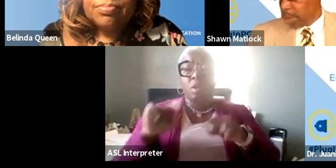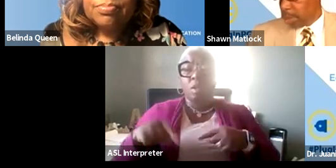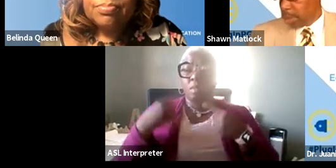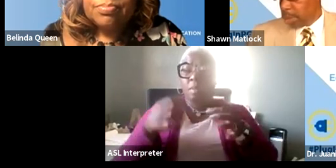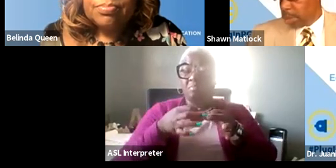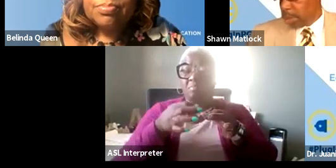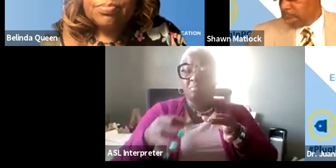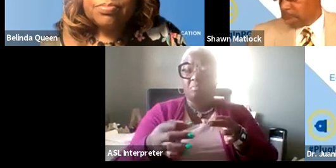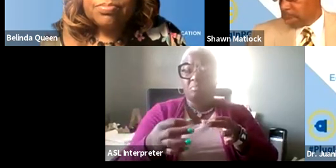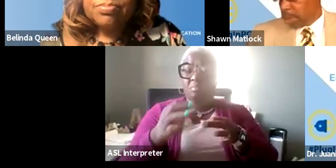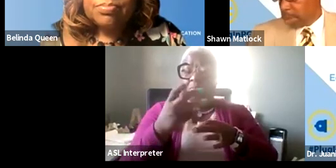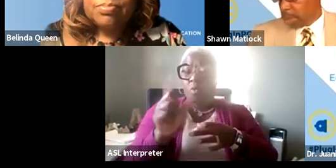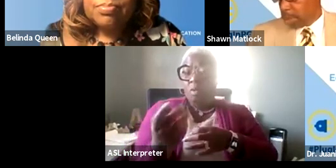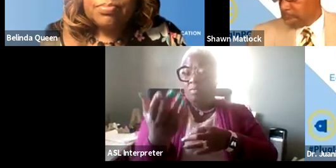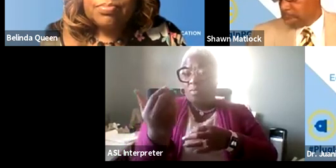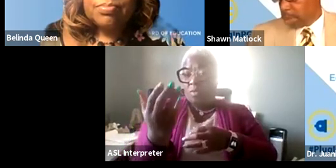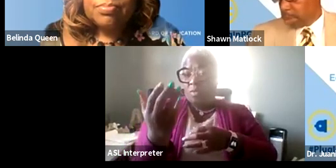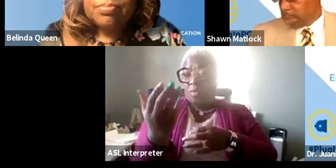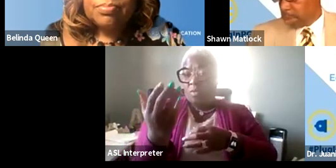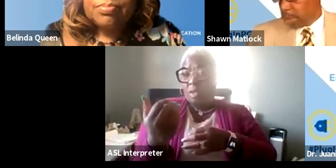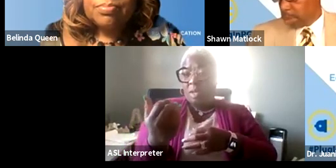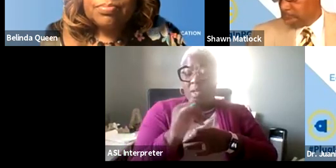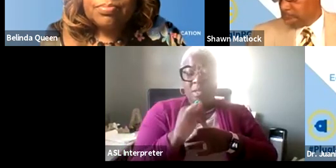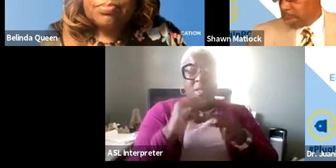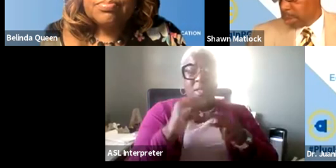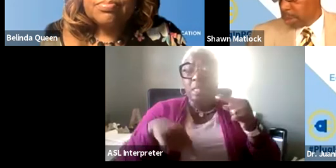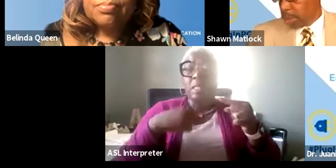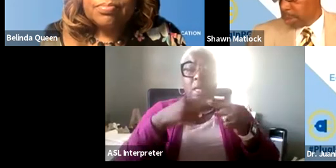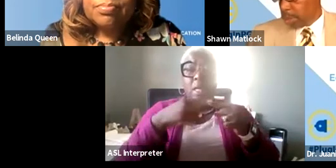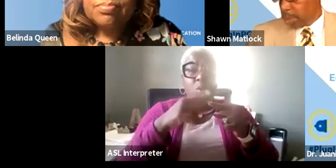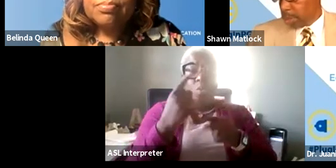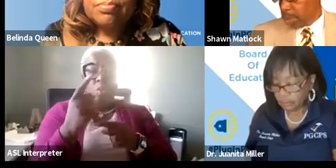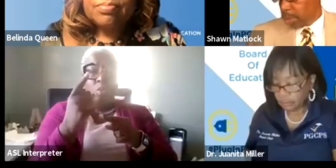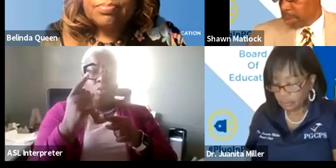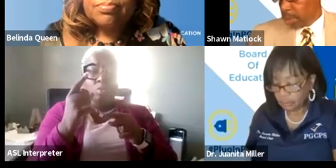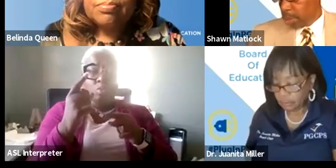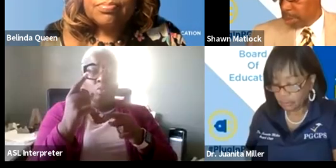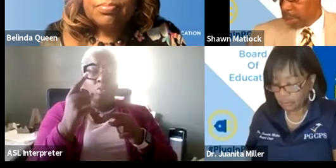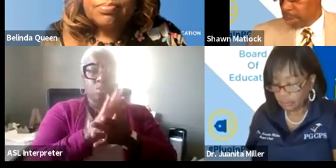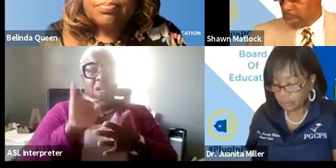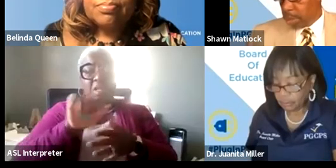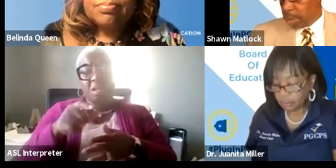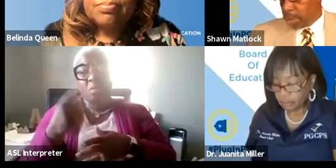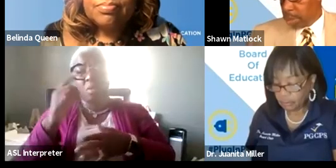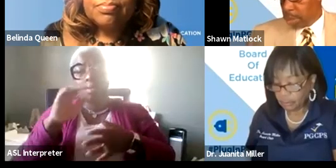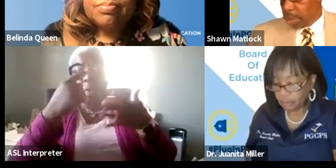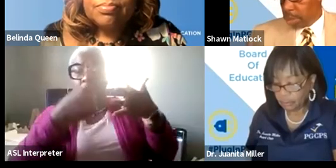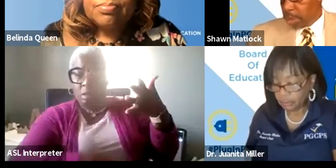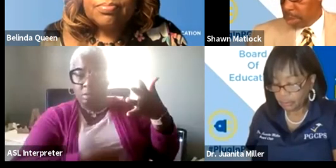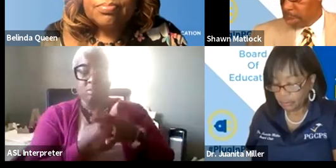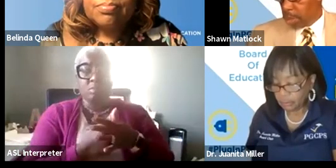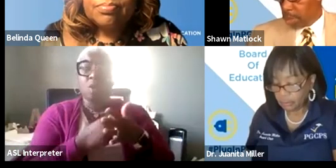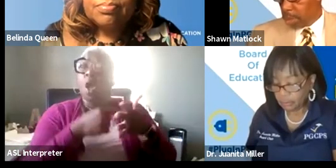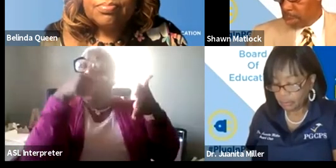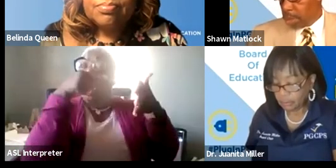2015, and it's just as much a cycle one school as the other cycle one schools on the list. Those are schools